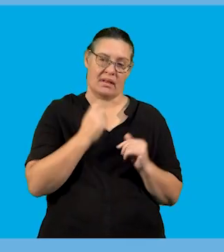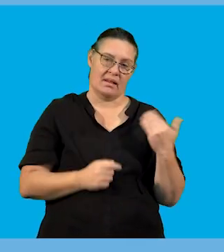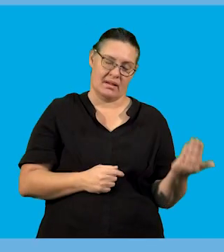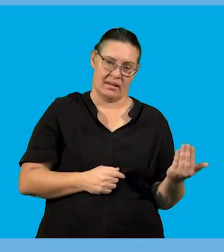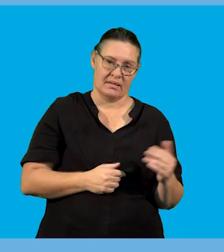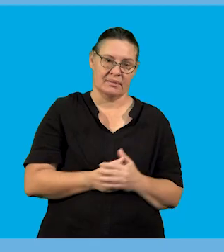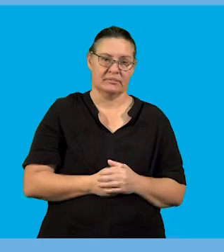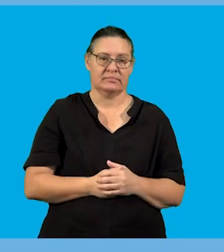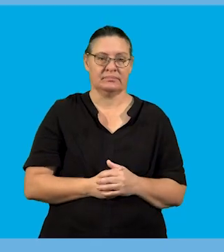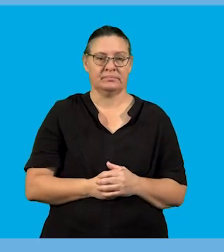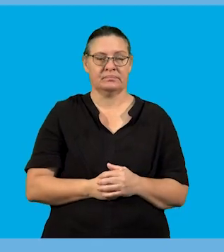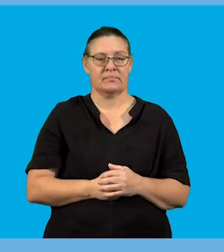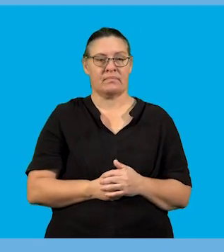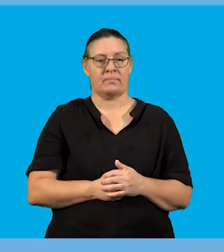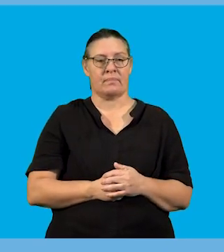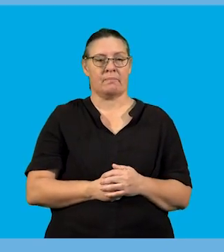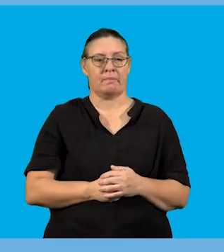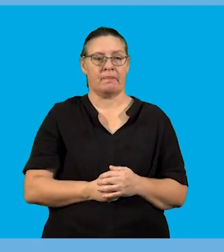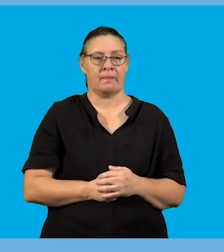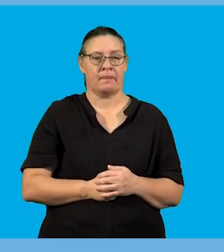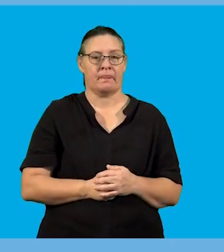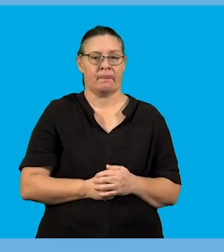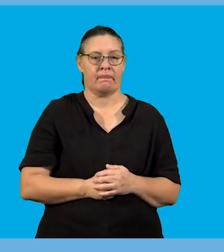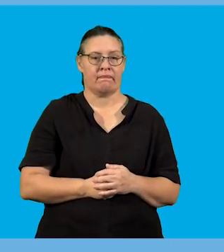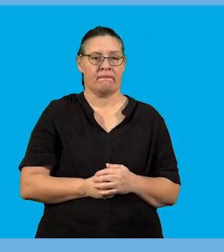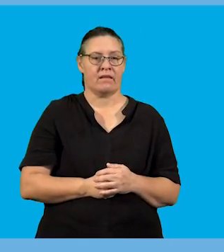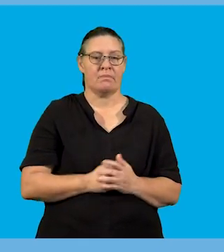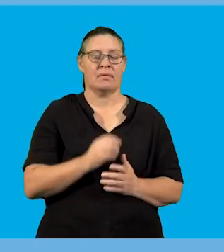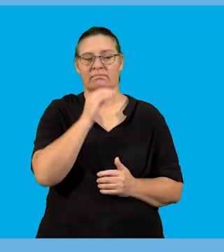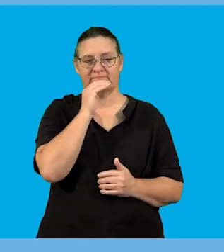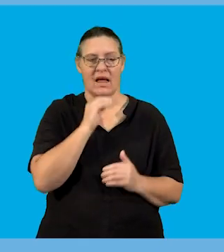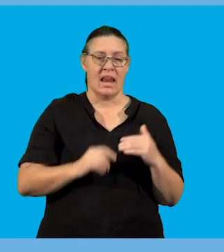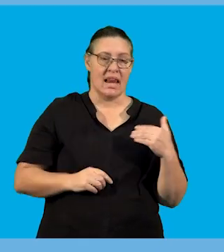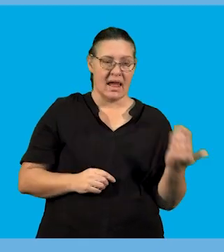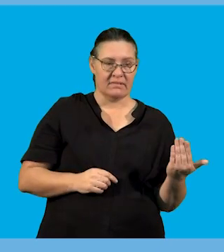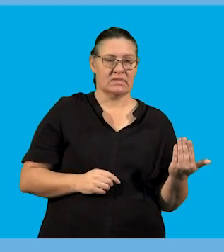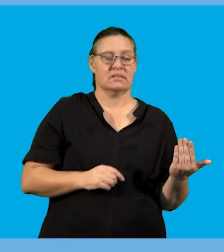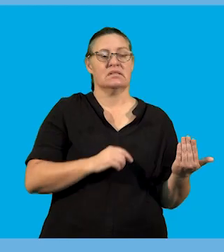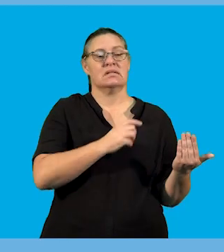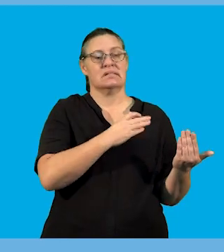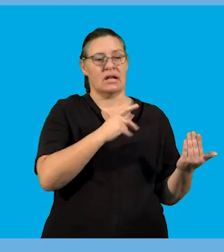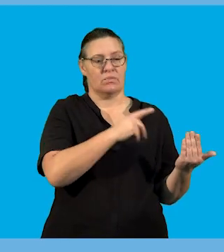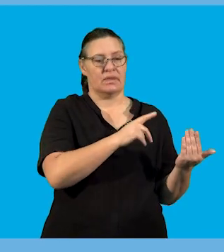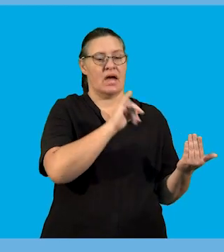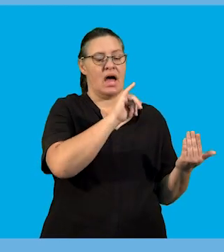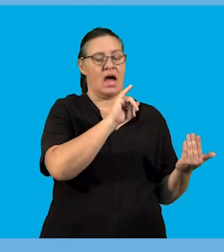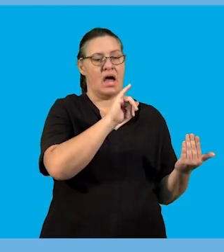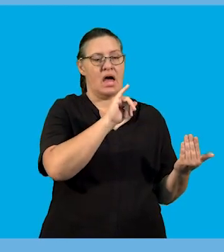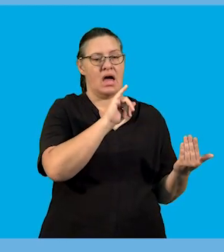write that nonmetal's name and the symbol of that nonmetal. So I'm going to start with iron.